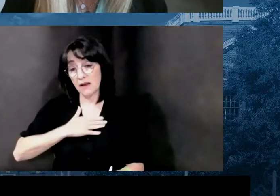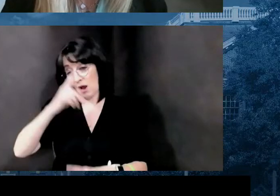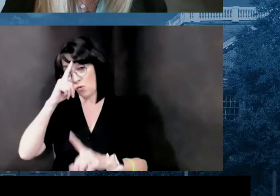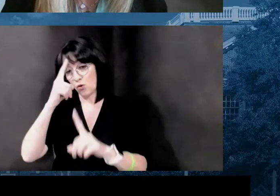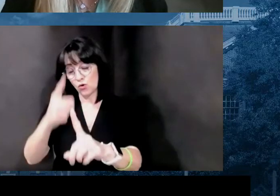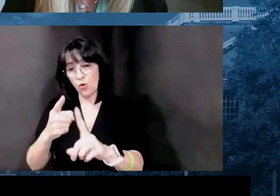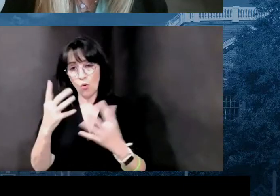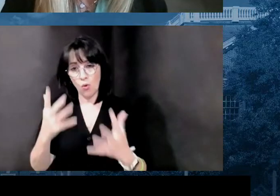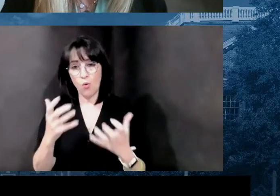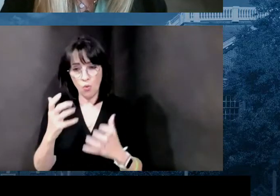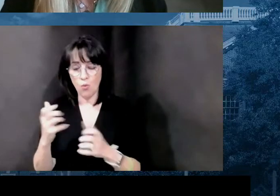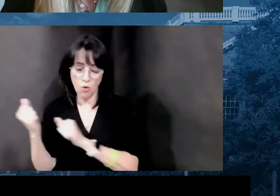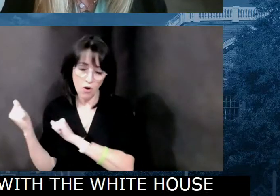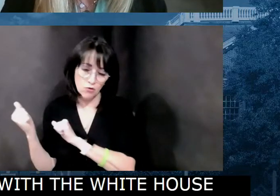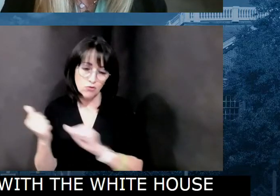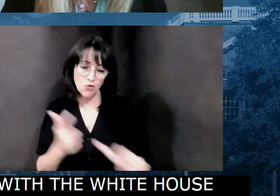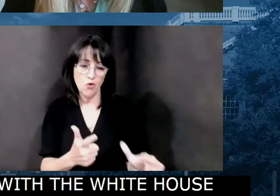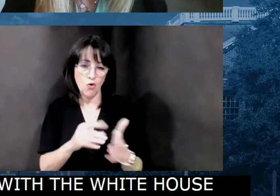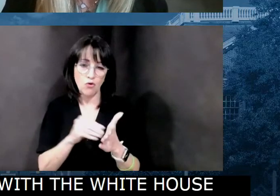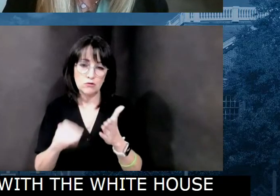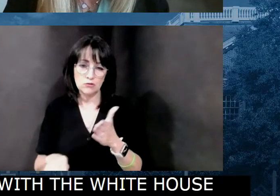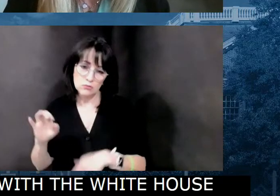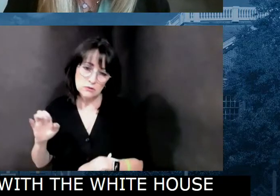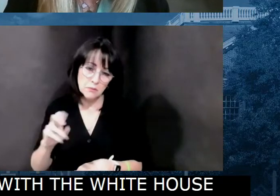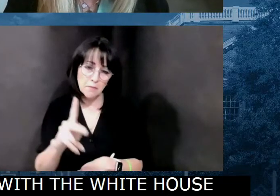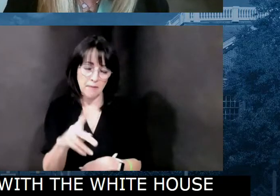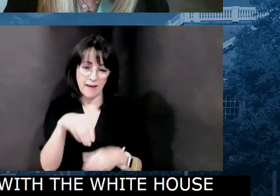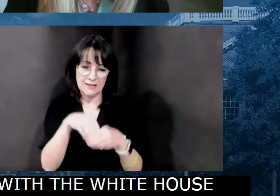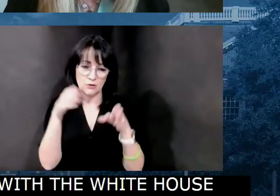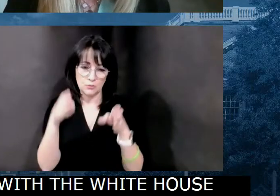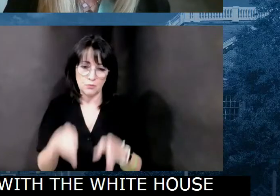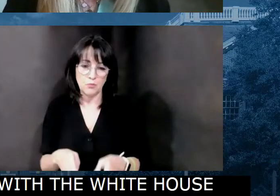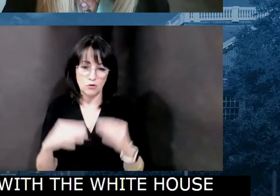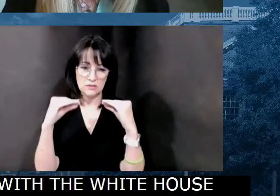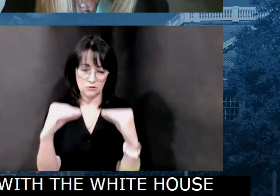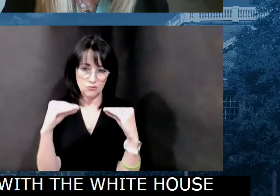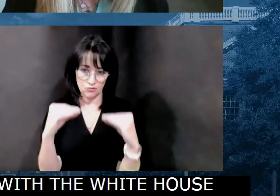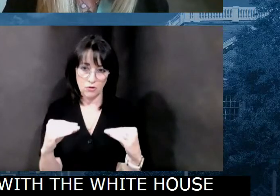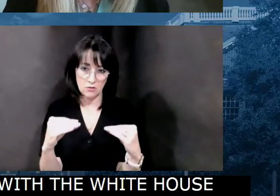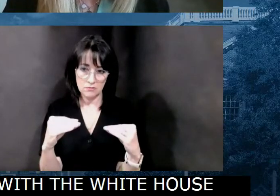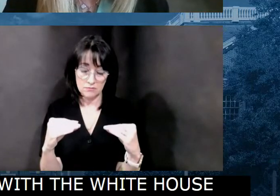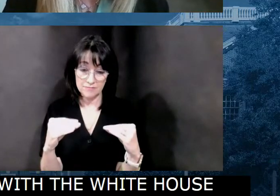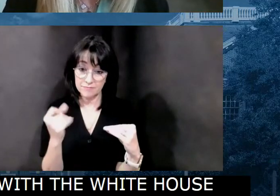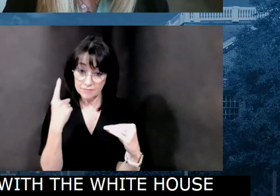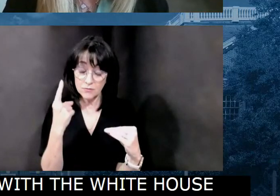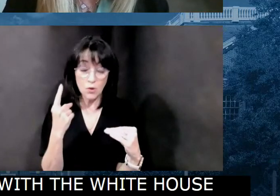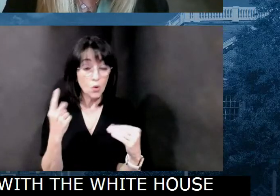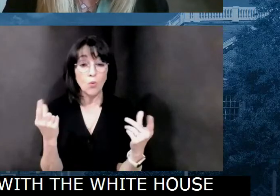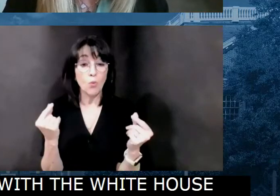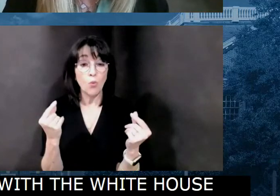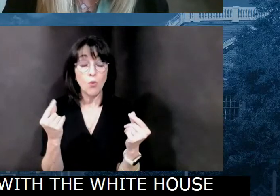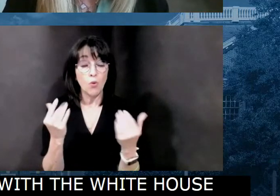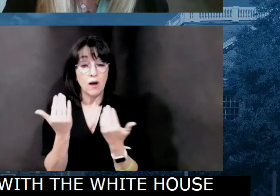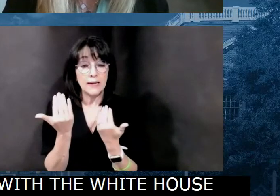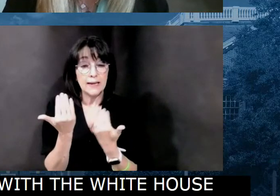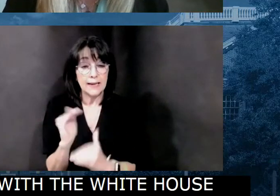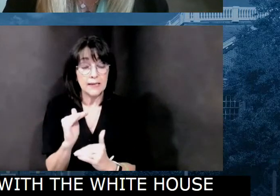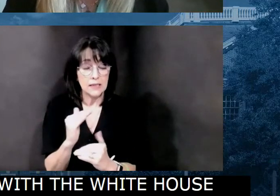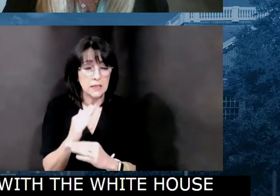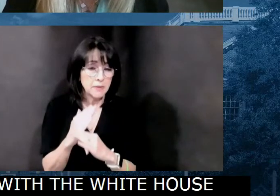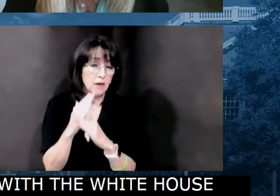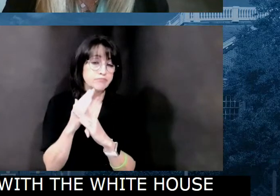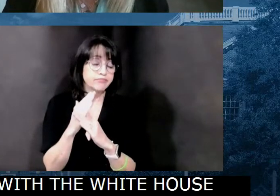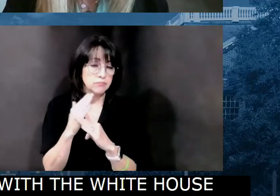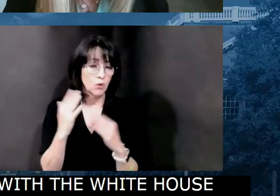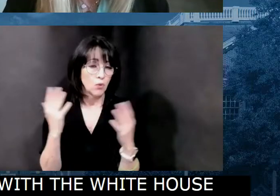back for in-person instruction. Now, there are limitations for doing that with the current CDC guidance in